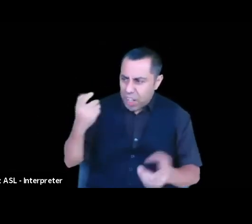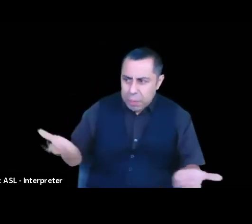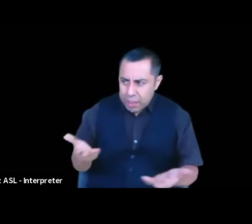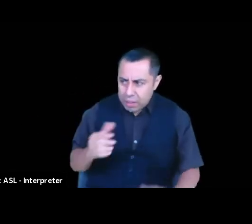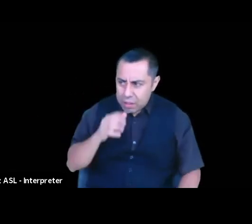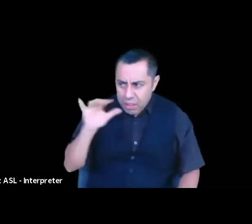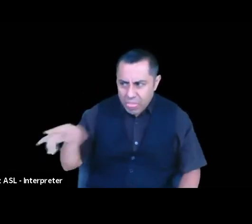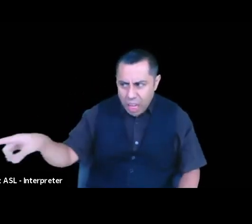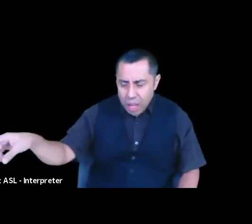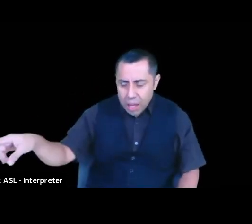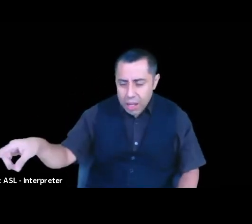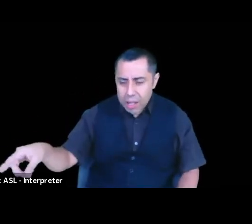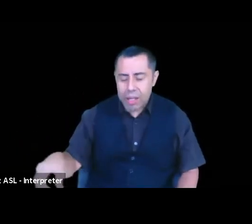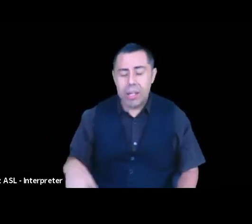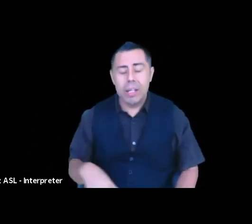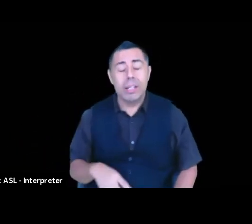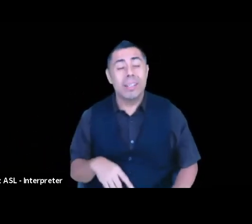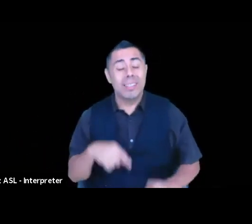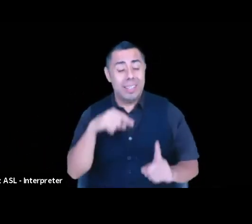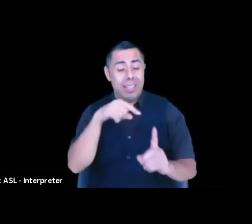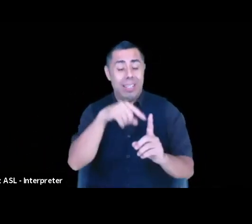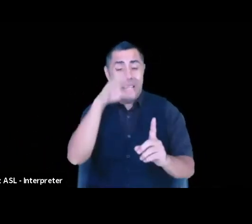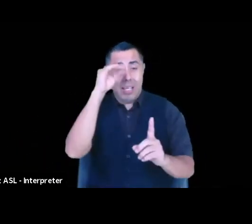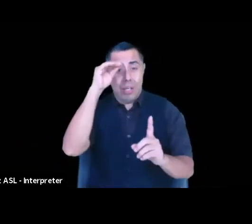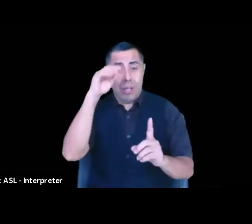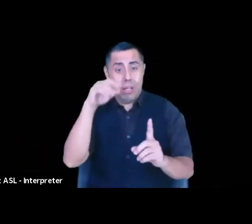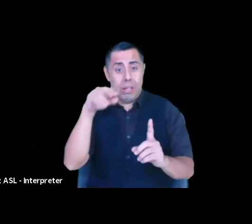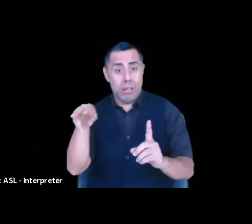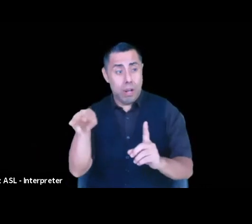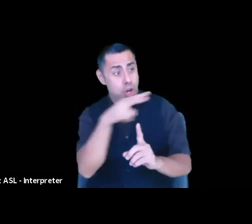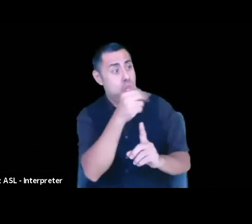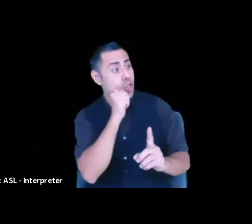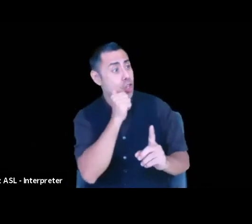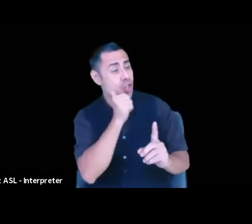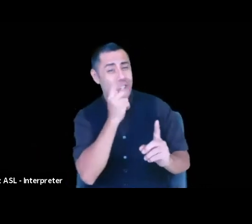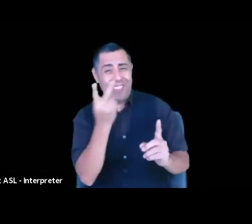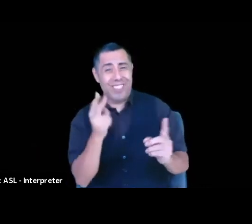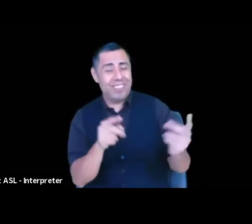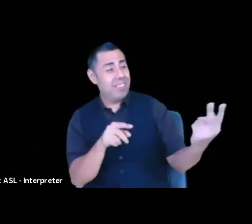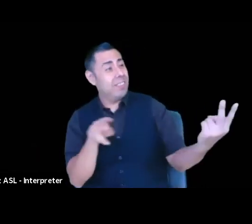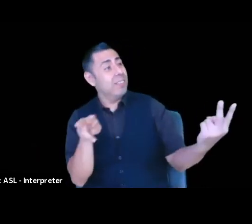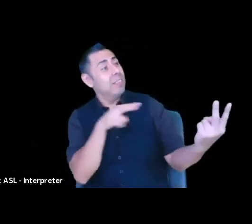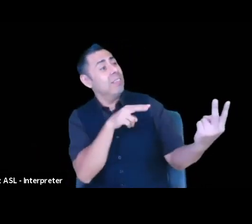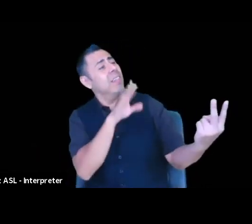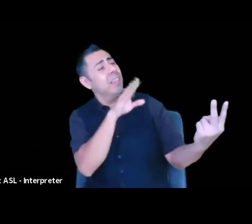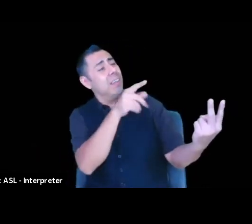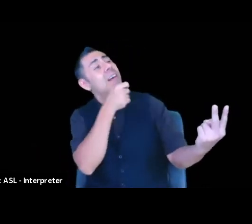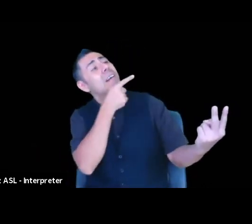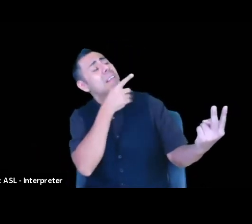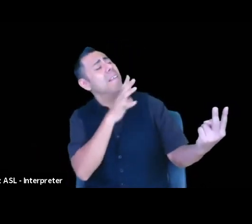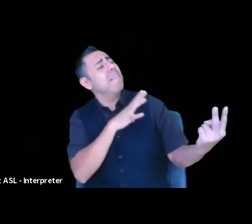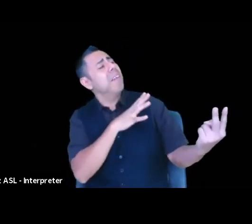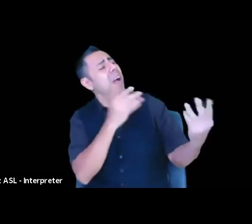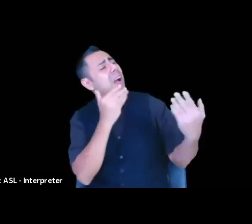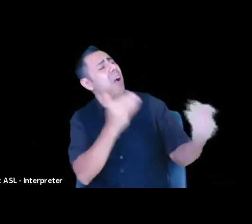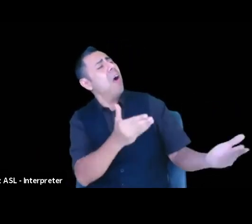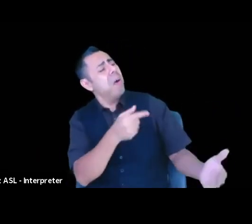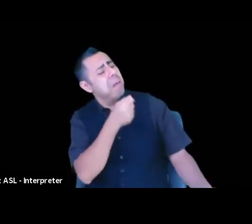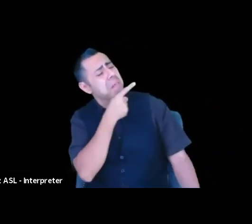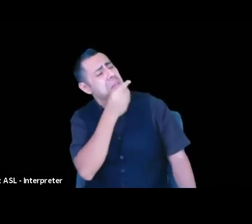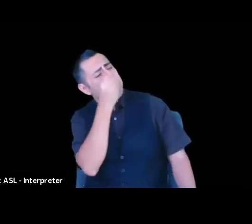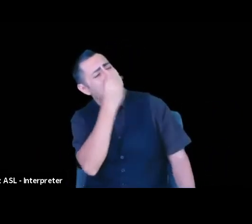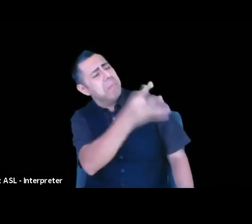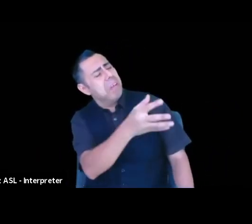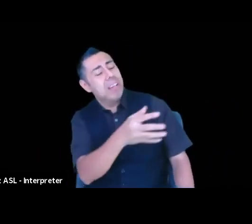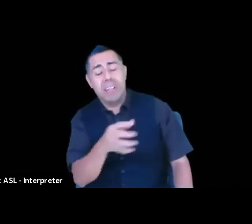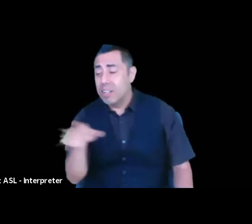he told her, he looked back and he said, go ahead, tell on me. I don't care. And he turned back and he was asking me to go play again. And the other